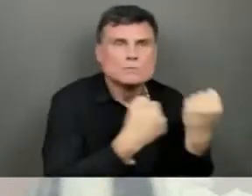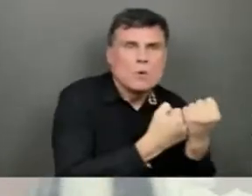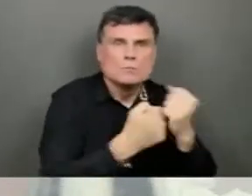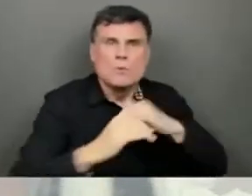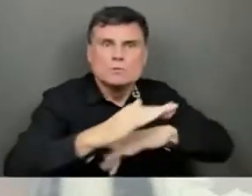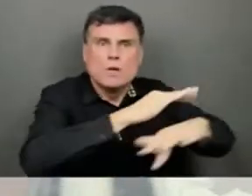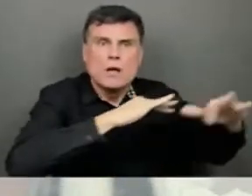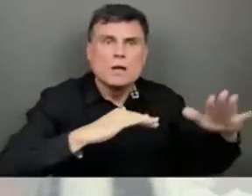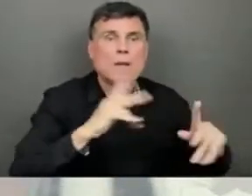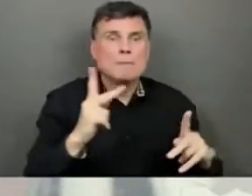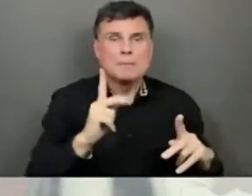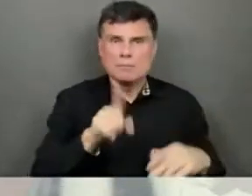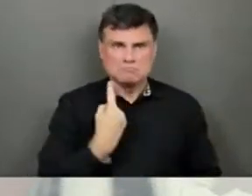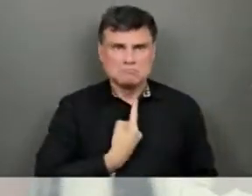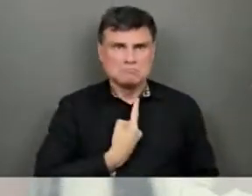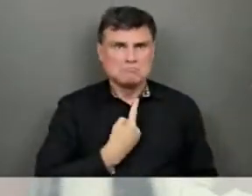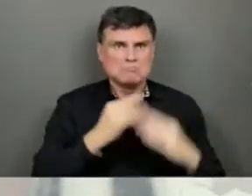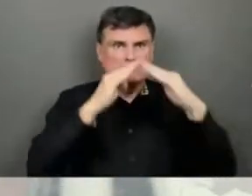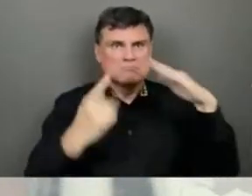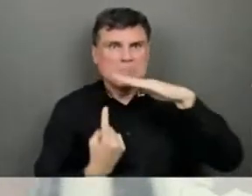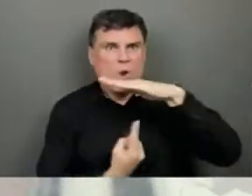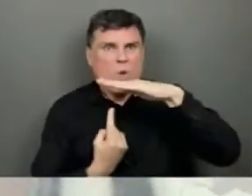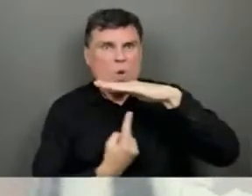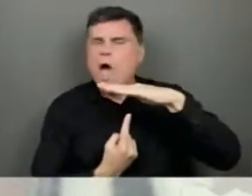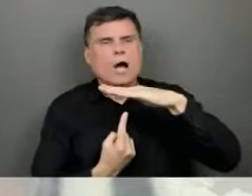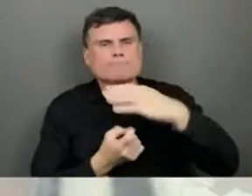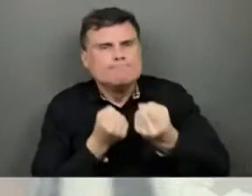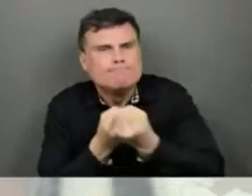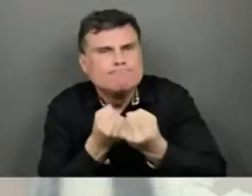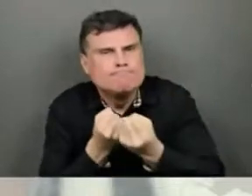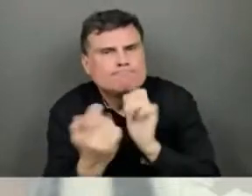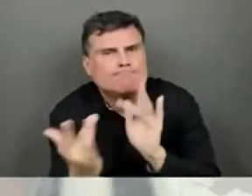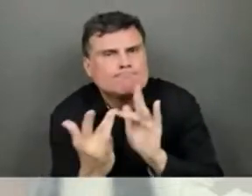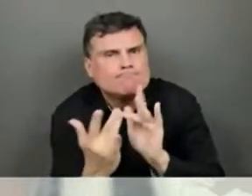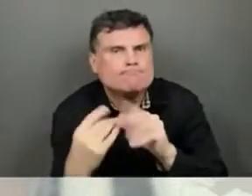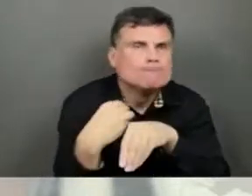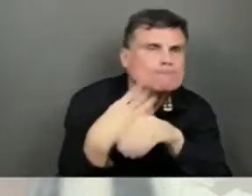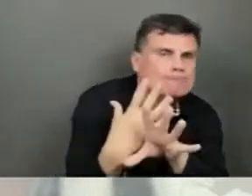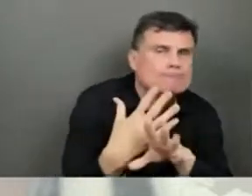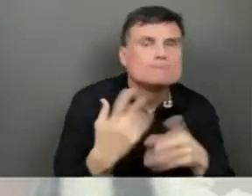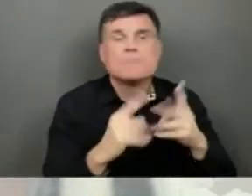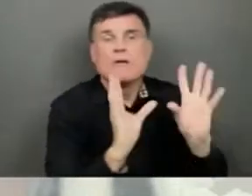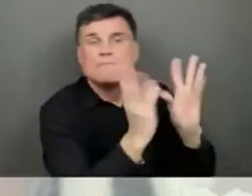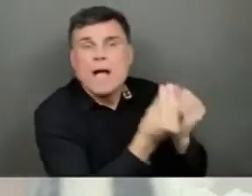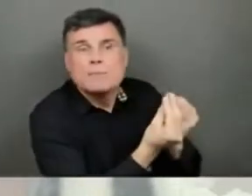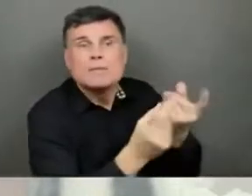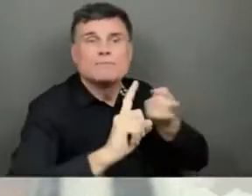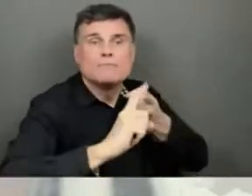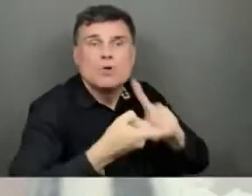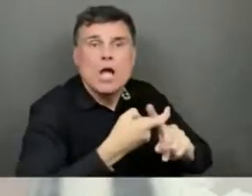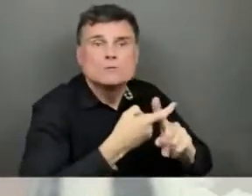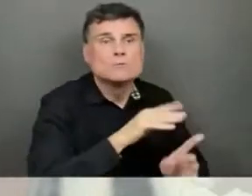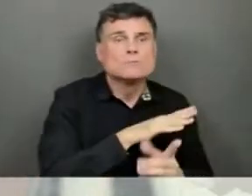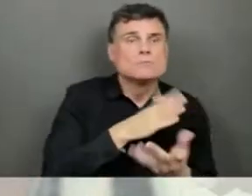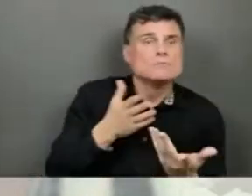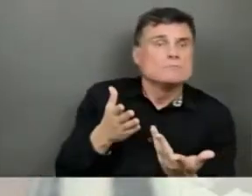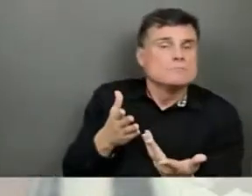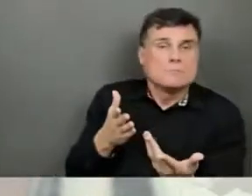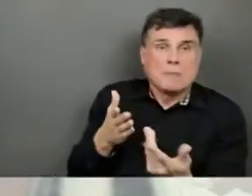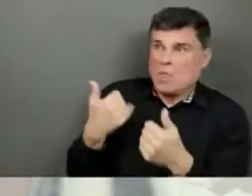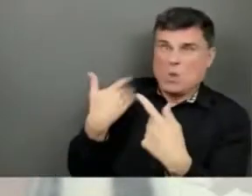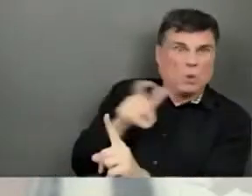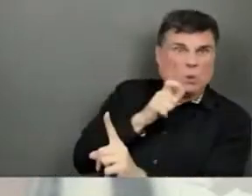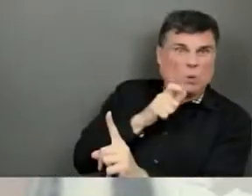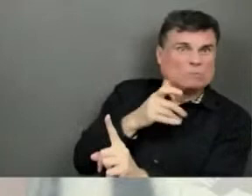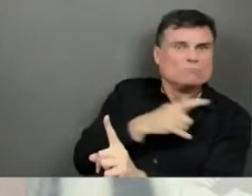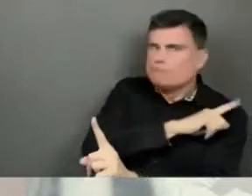supported their family members, their friends, and often people they did not know, but found a way to do it. All the steps that were